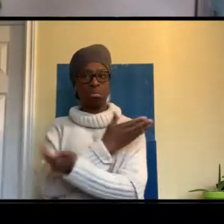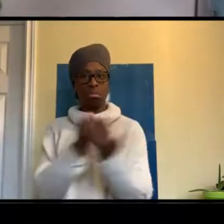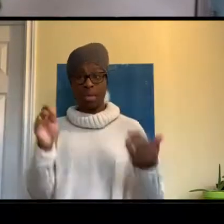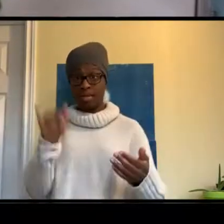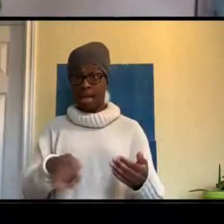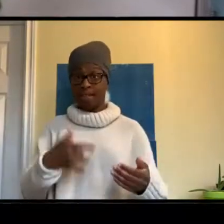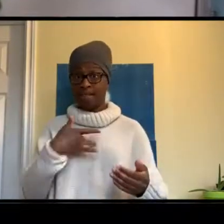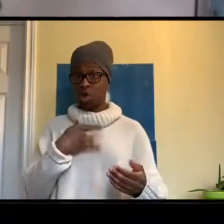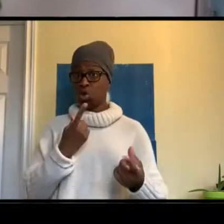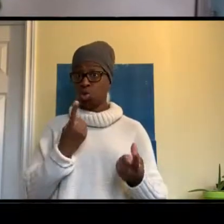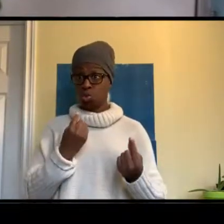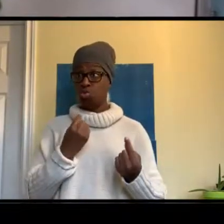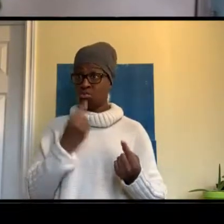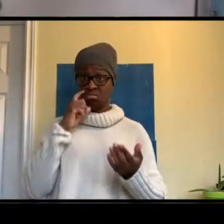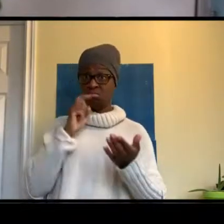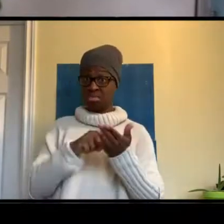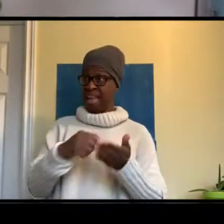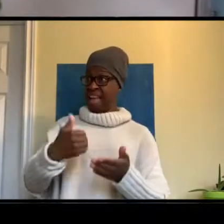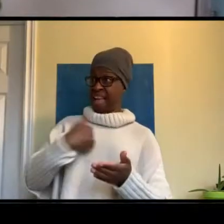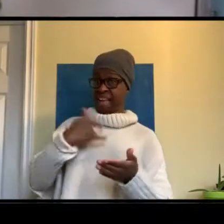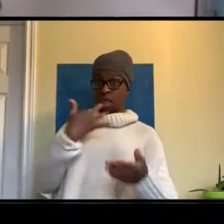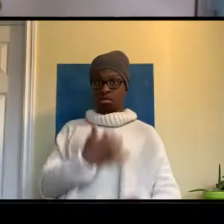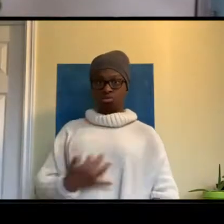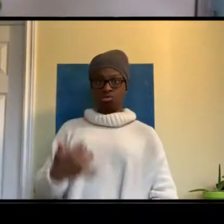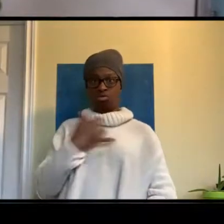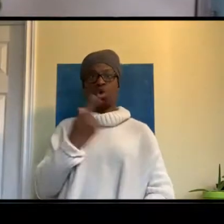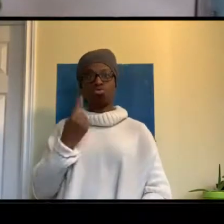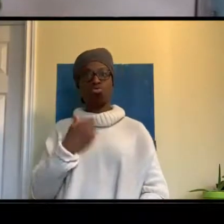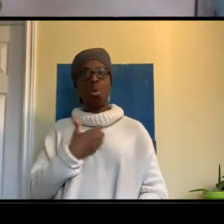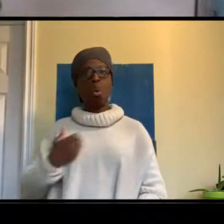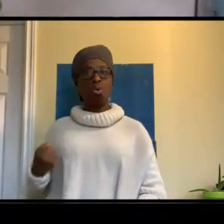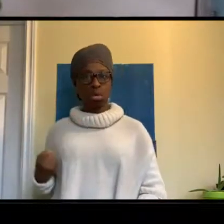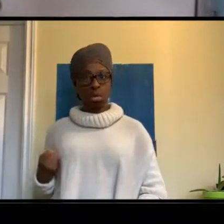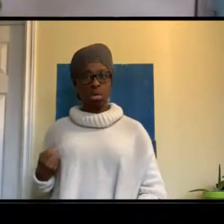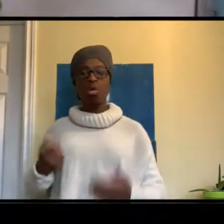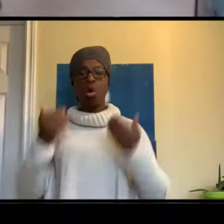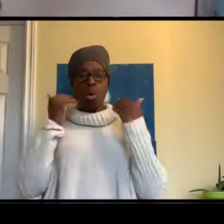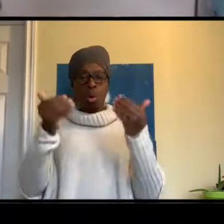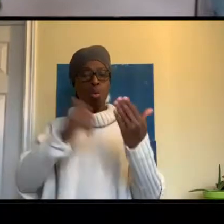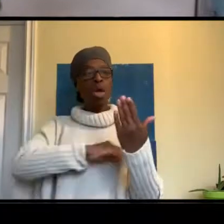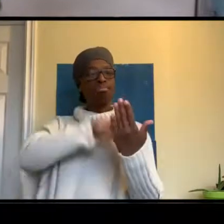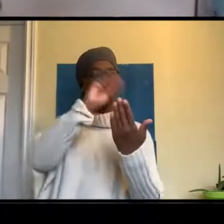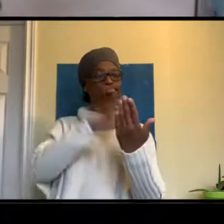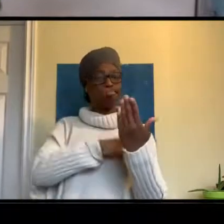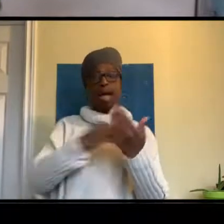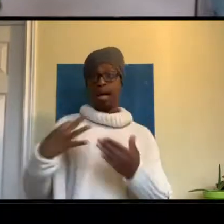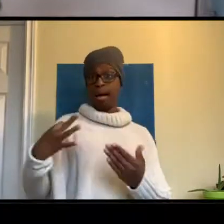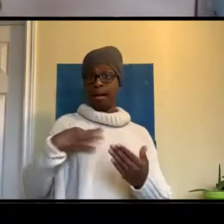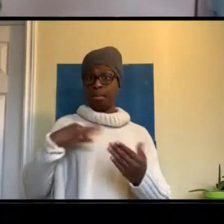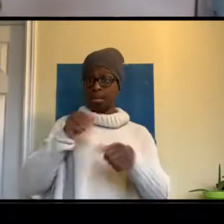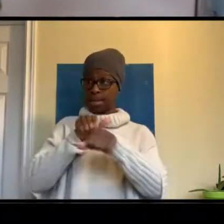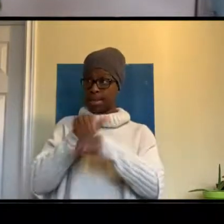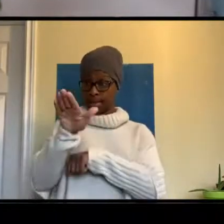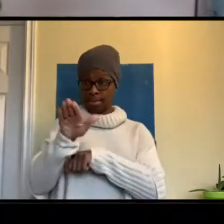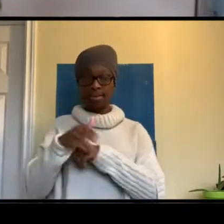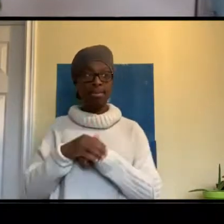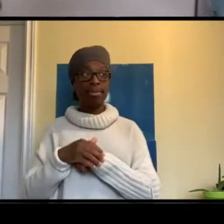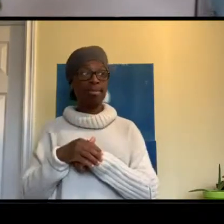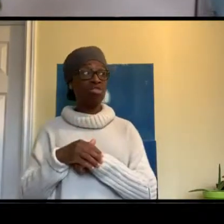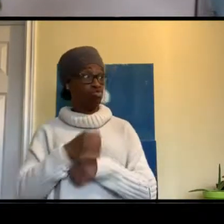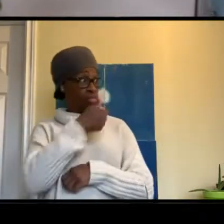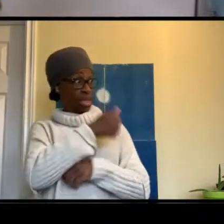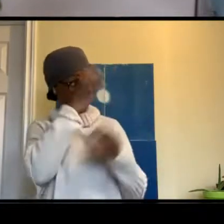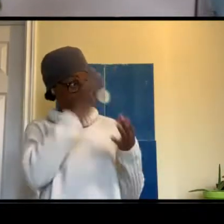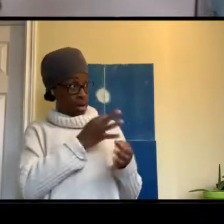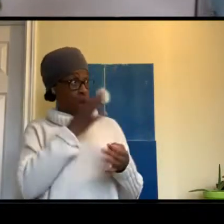the jury's job. That's the funding organization's job. So don't put that pressure on yourself to decide whether or not what it is you're